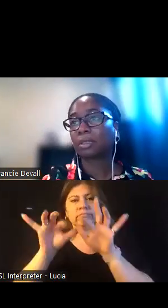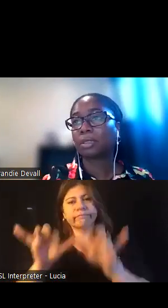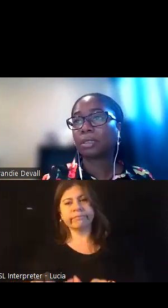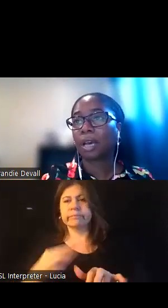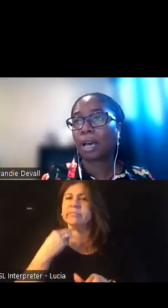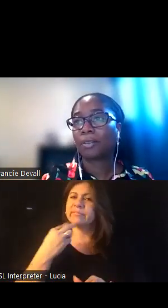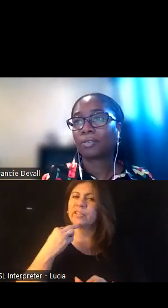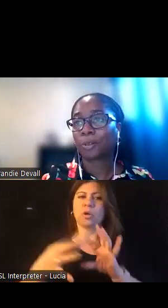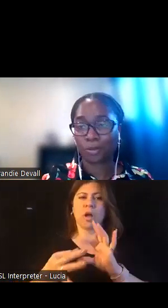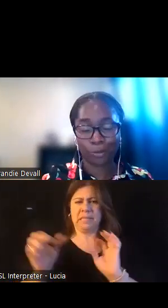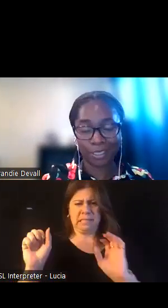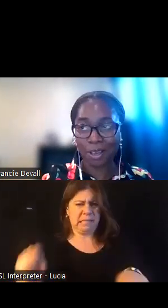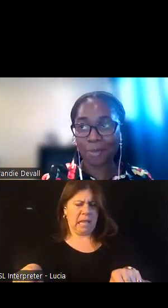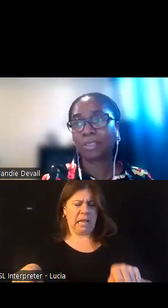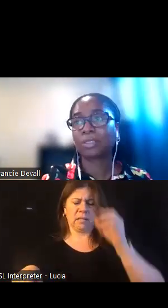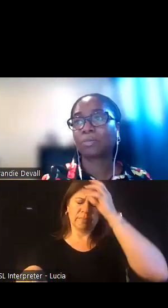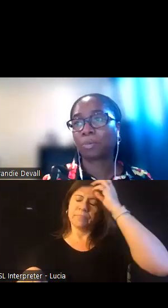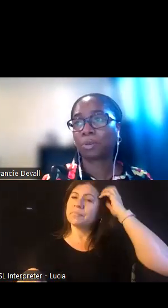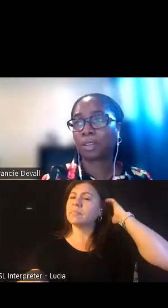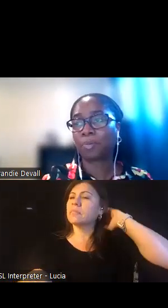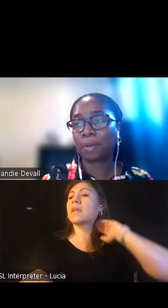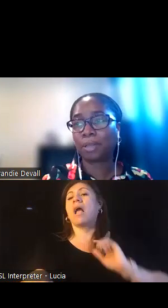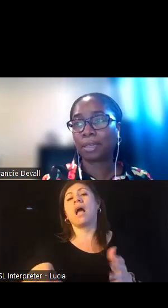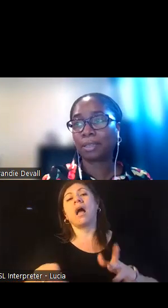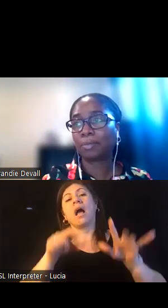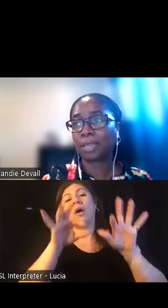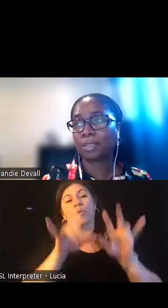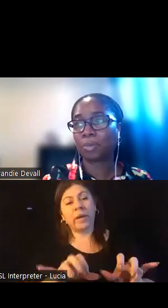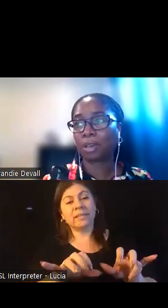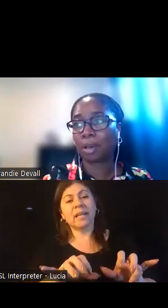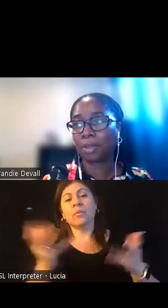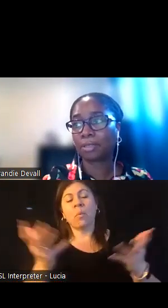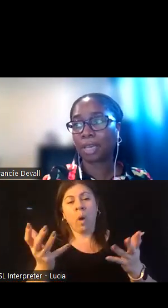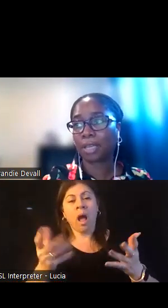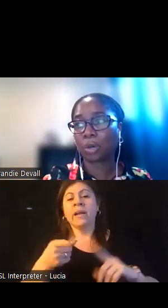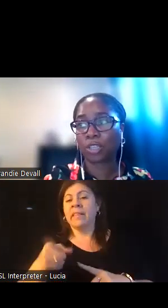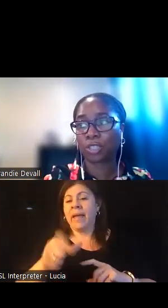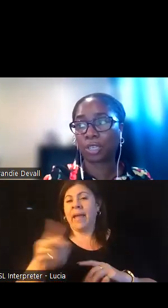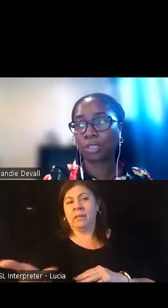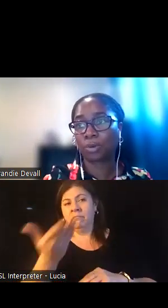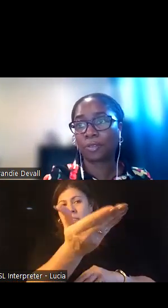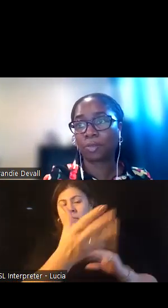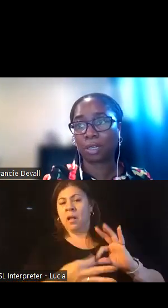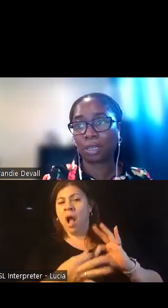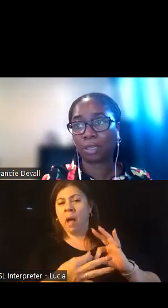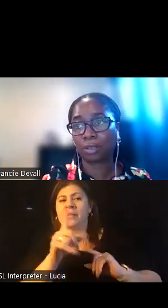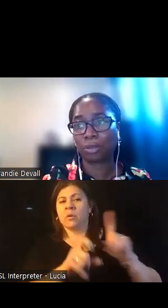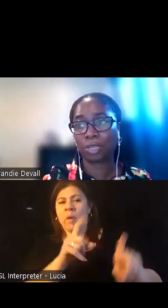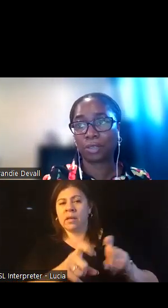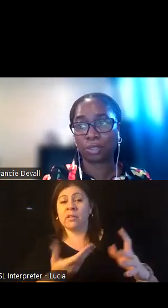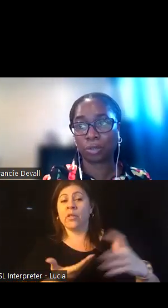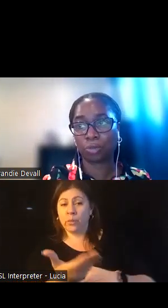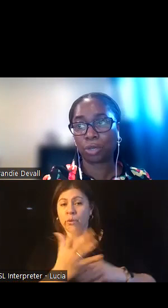comments. For written comments, members of the public may submit comments and questions throughout the